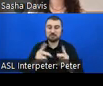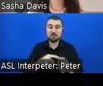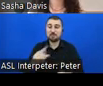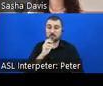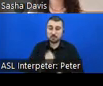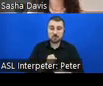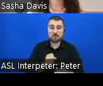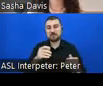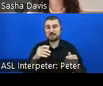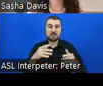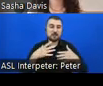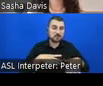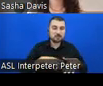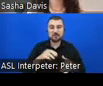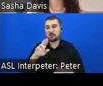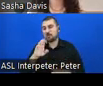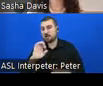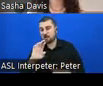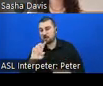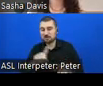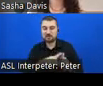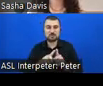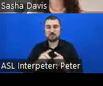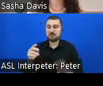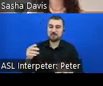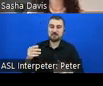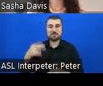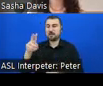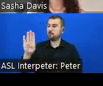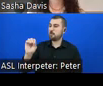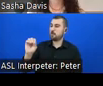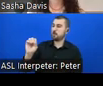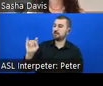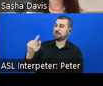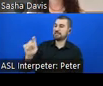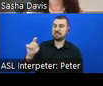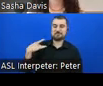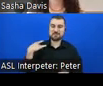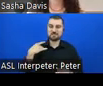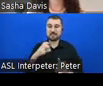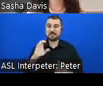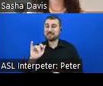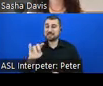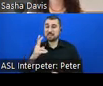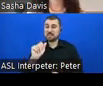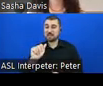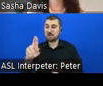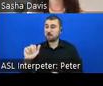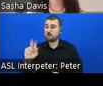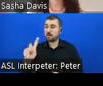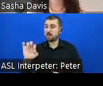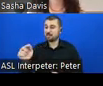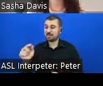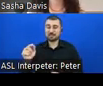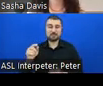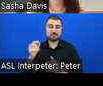clothing stores to high fashion house boutiques like designers like Cynthia Rowland. If you can't decide between books